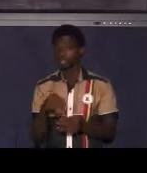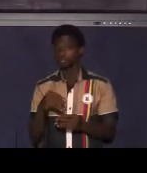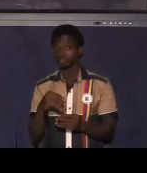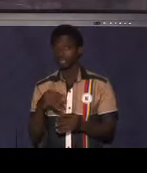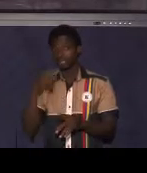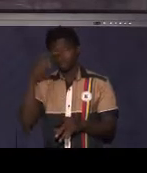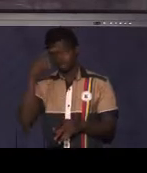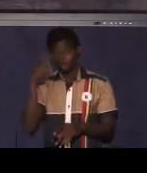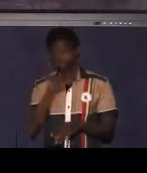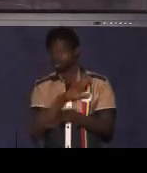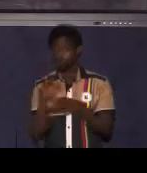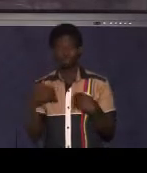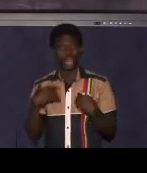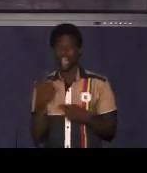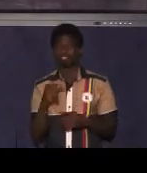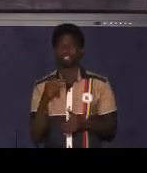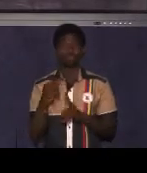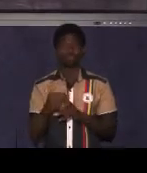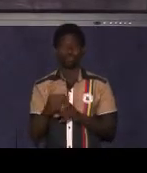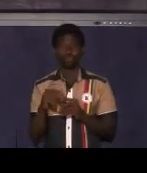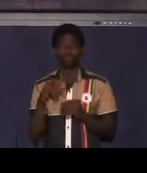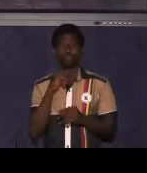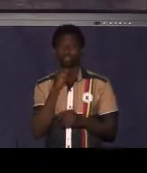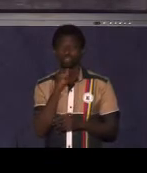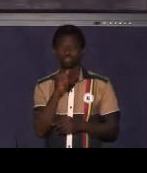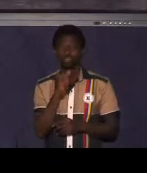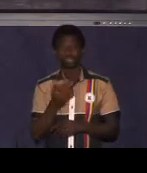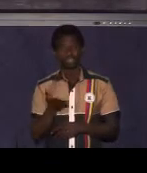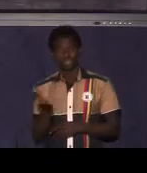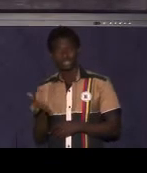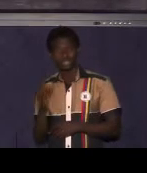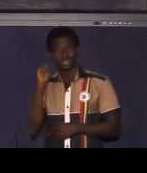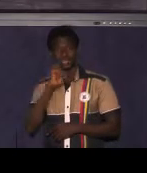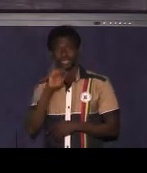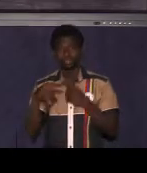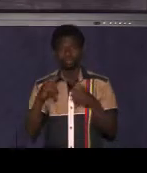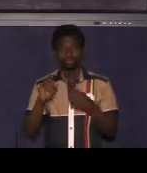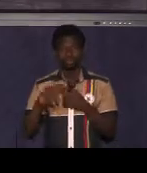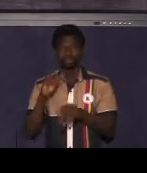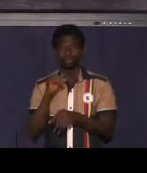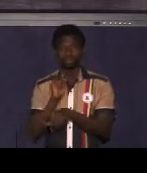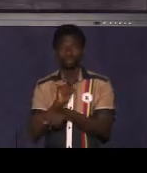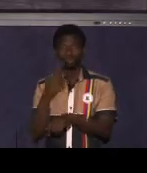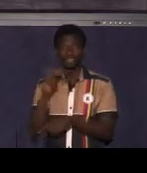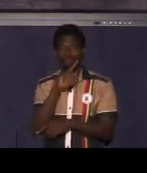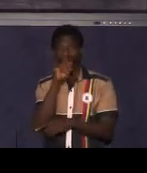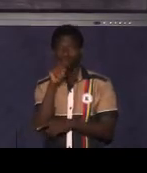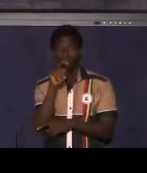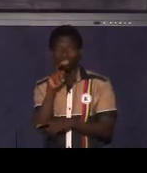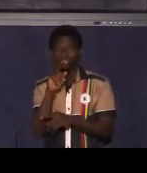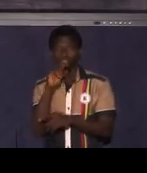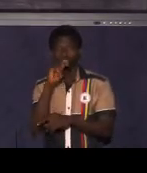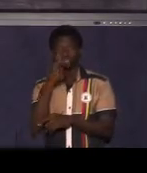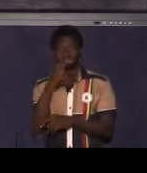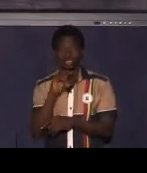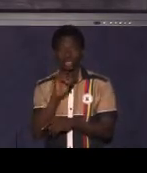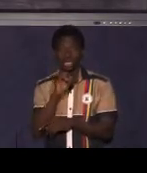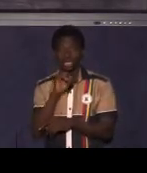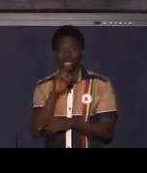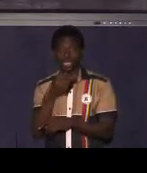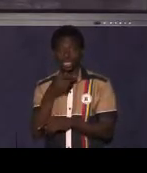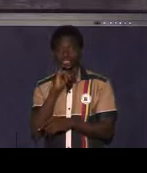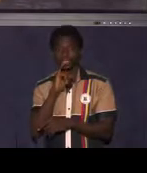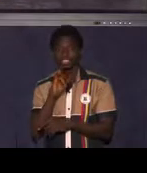positive statement because you don't have the word not there. She is going to work. The question tag